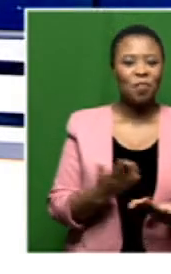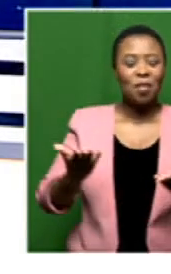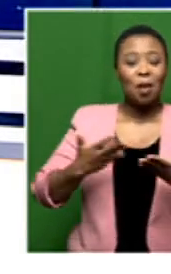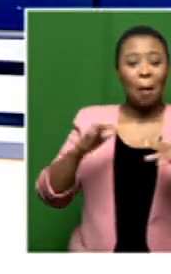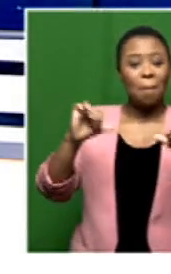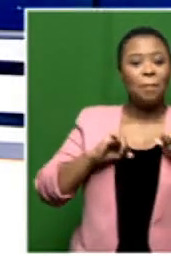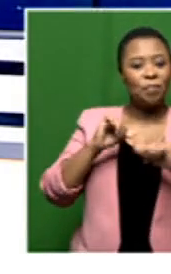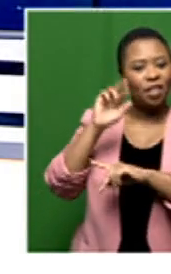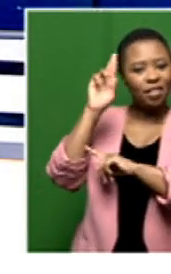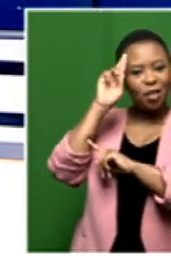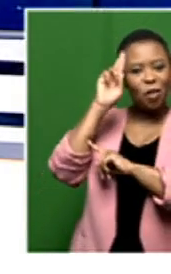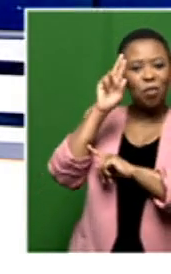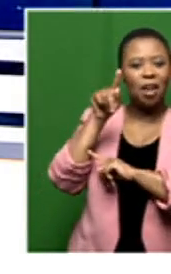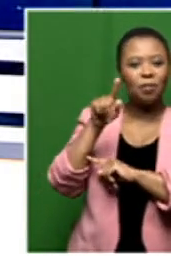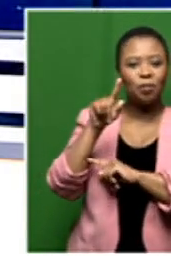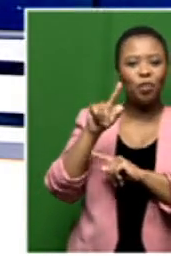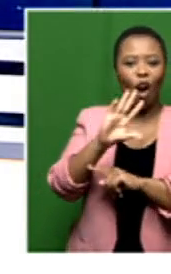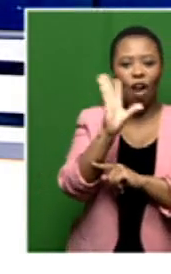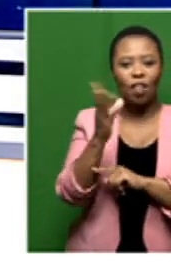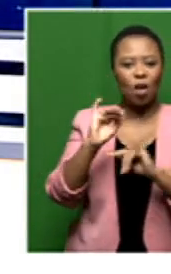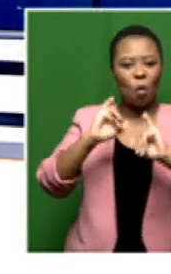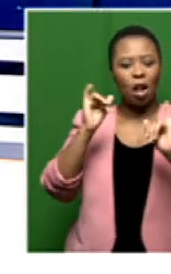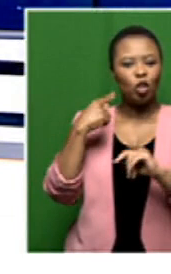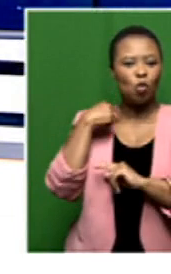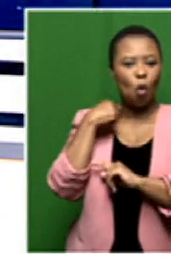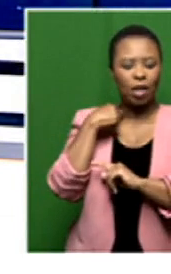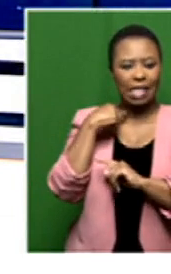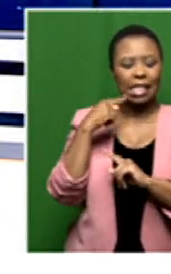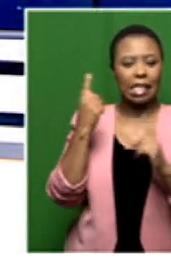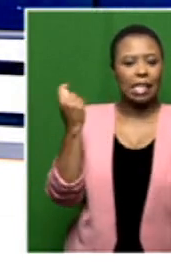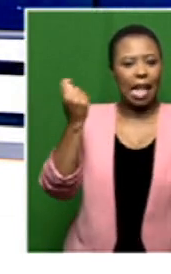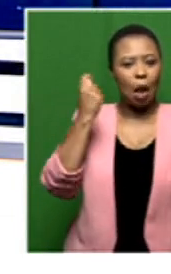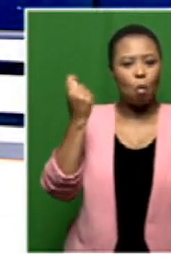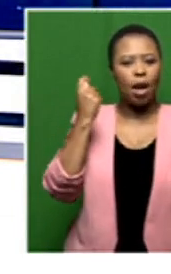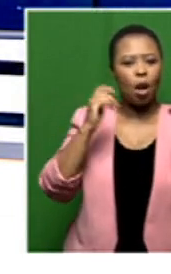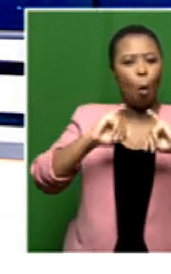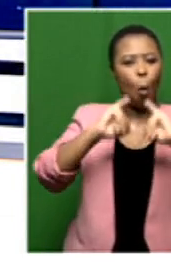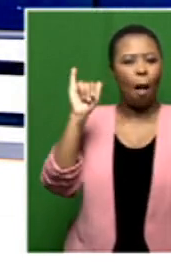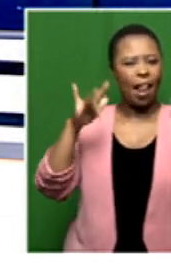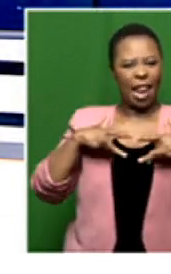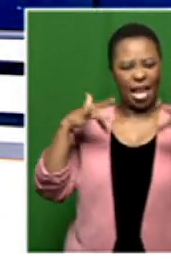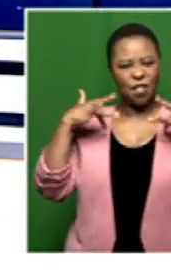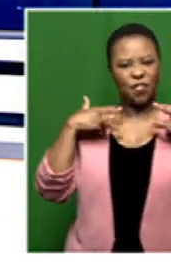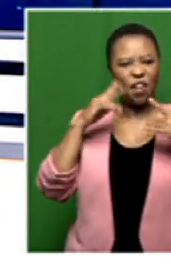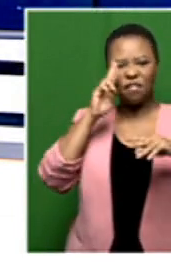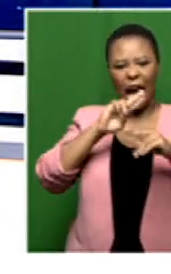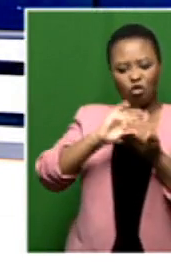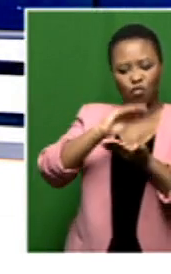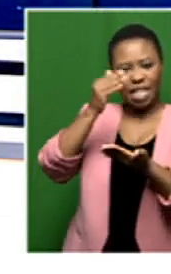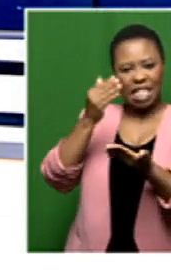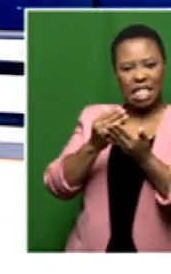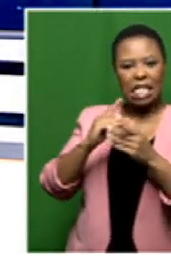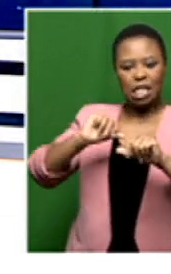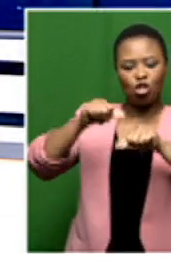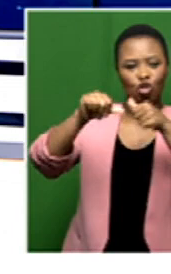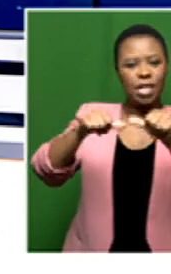Welcome back. Remembering African Wild Dogs is the sixth book in the celebrated Remembering Wildlife fundraising series, which has so far raised more